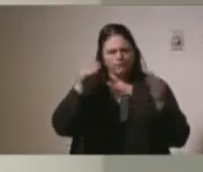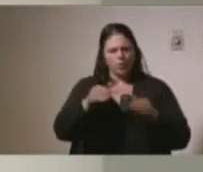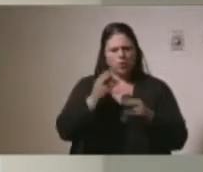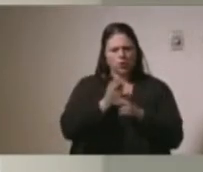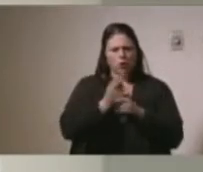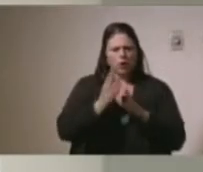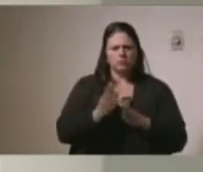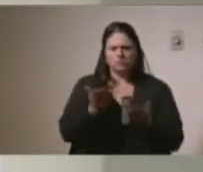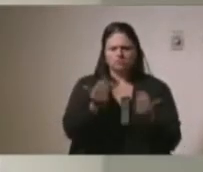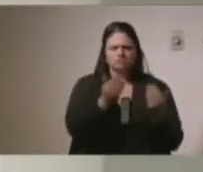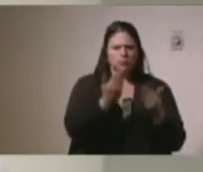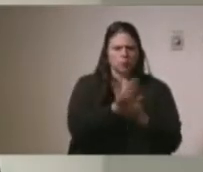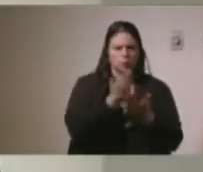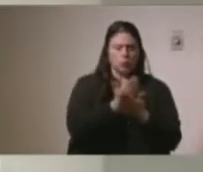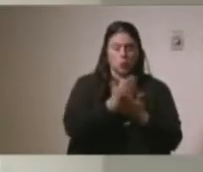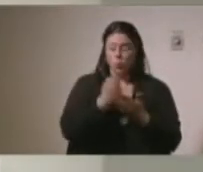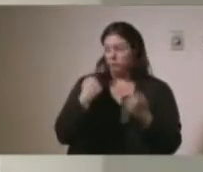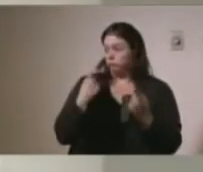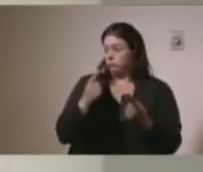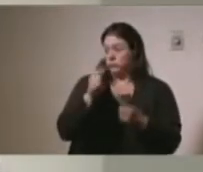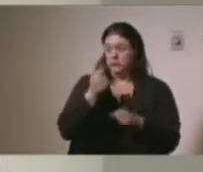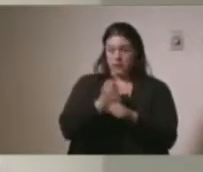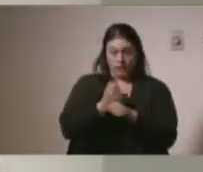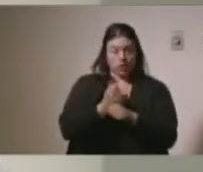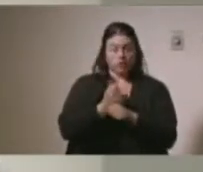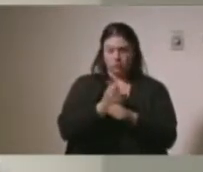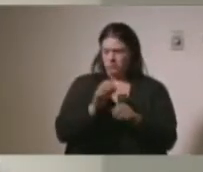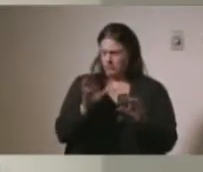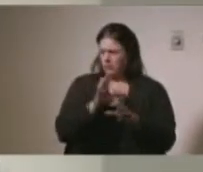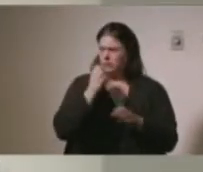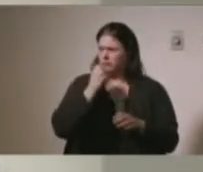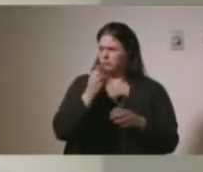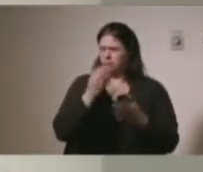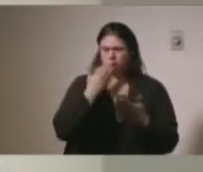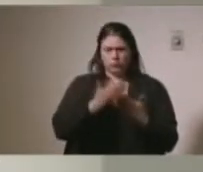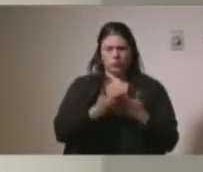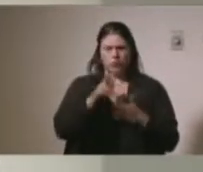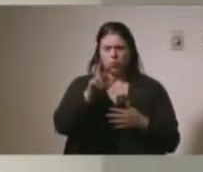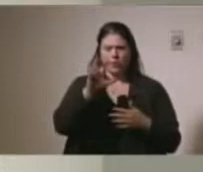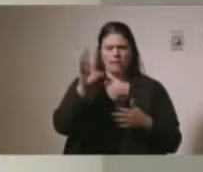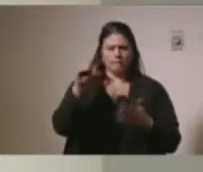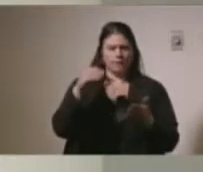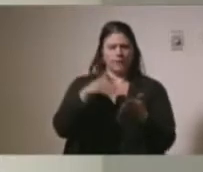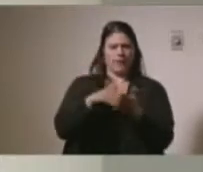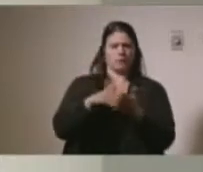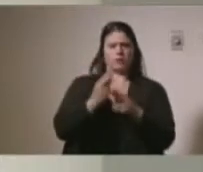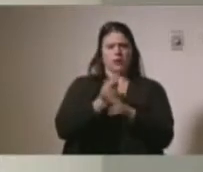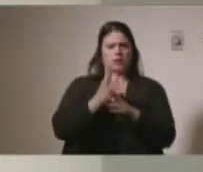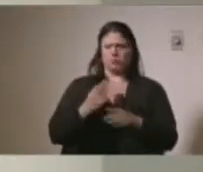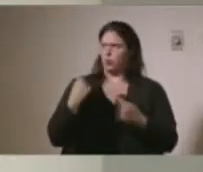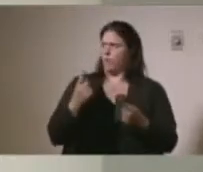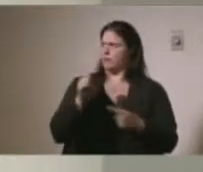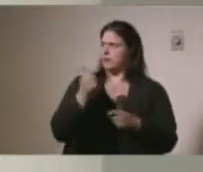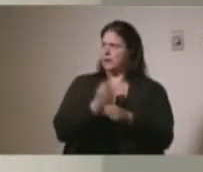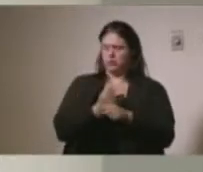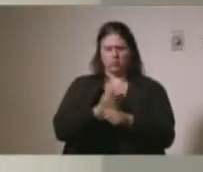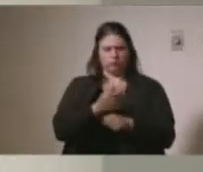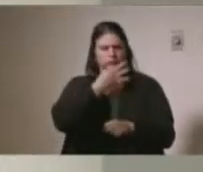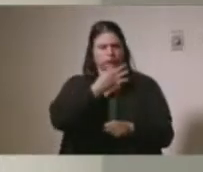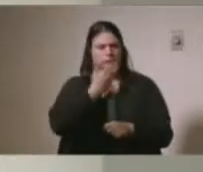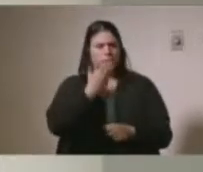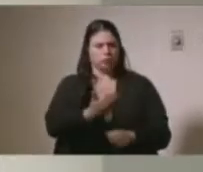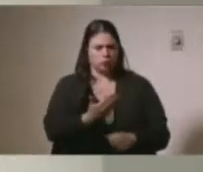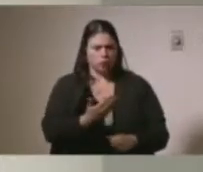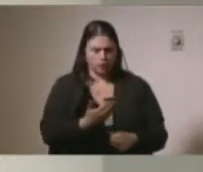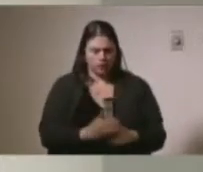last 10 years, and they've done it very well. 350,000 customers in sort of 10 years is pretty good. The point of